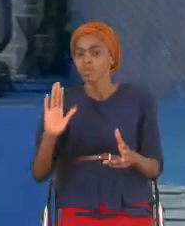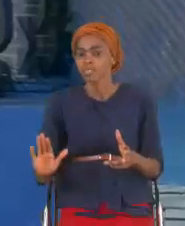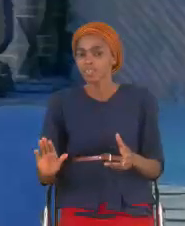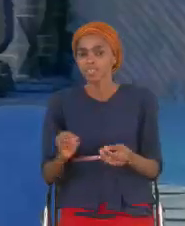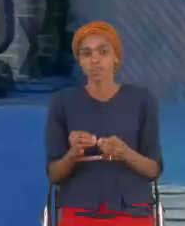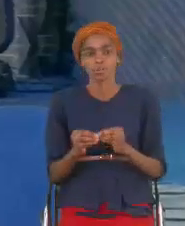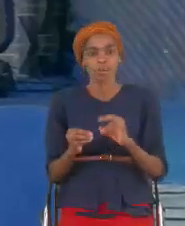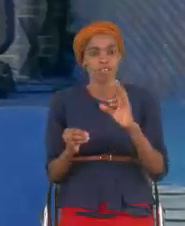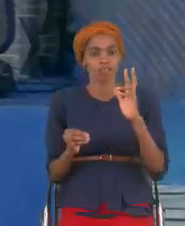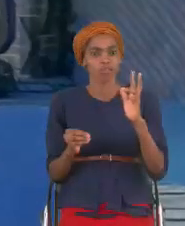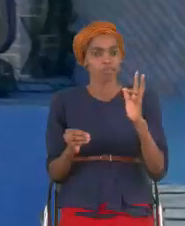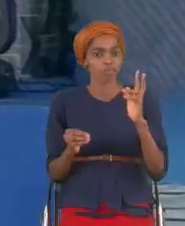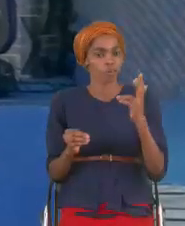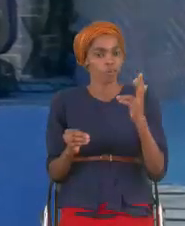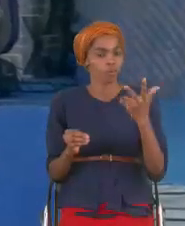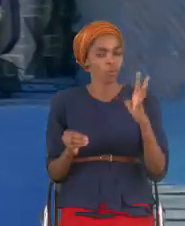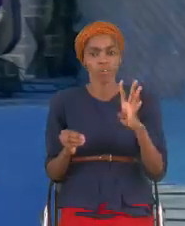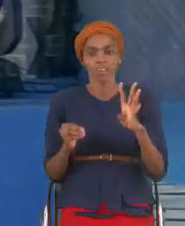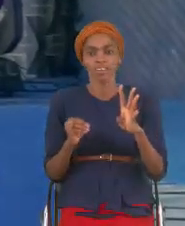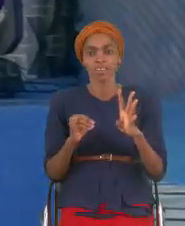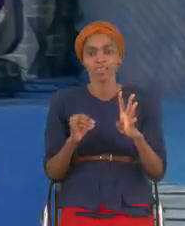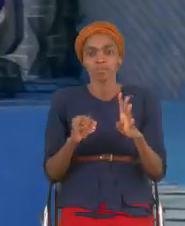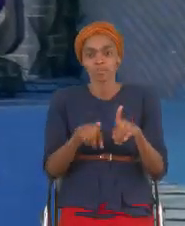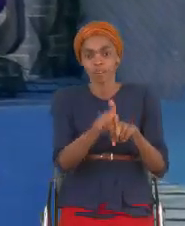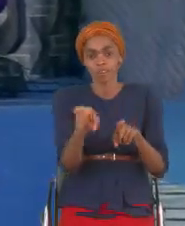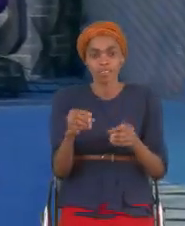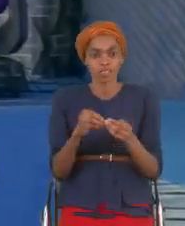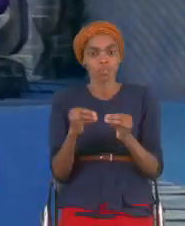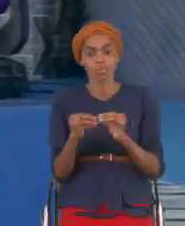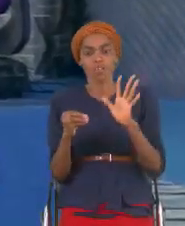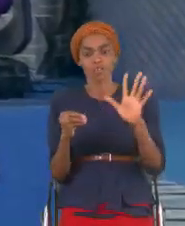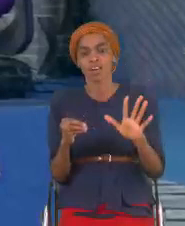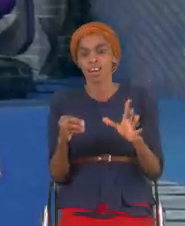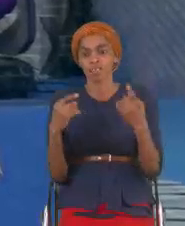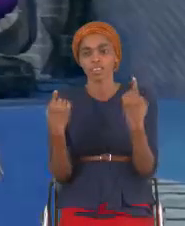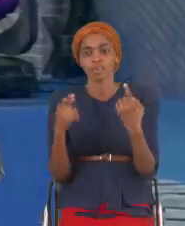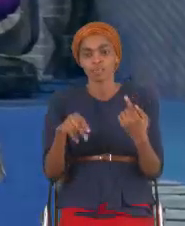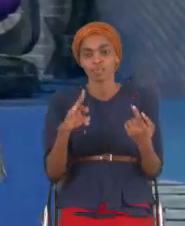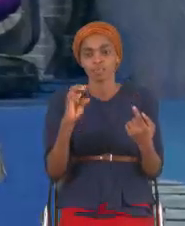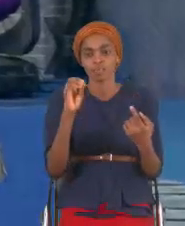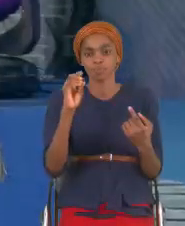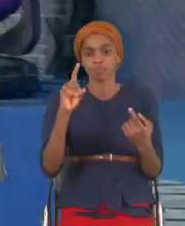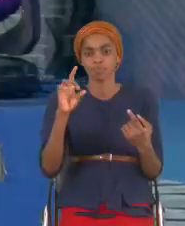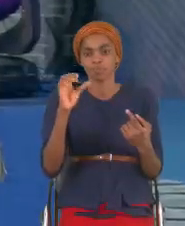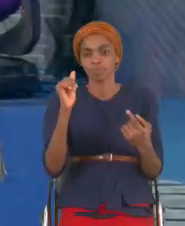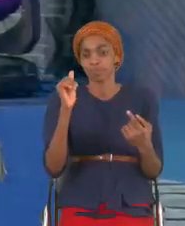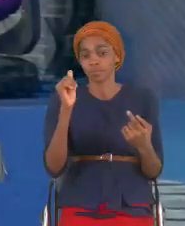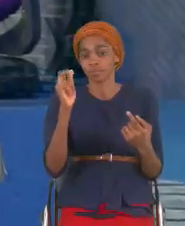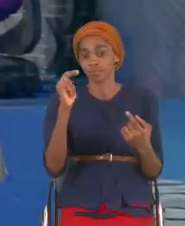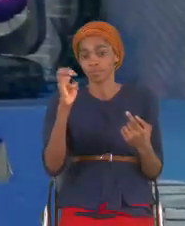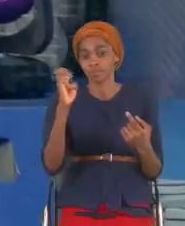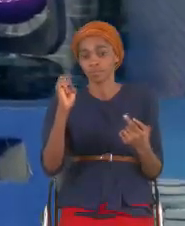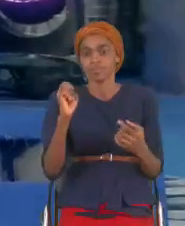four, perverse. Number five, profane. Number six, poisoning.